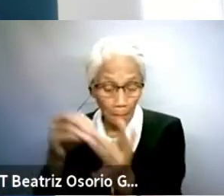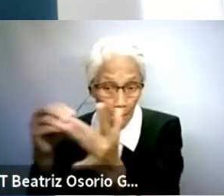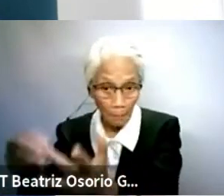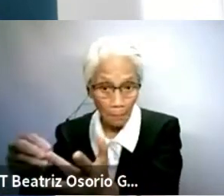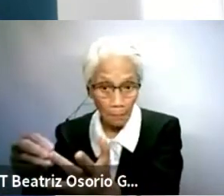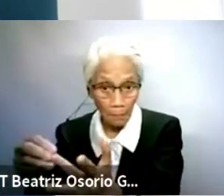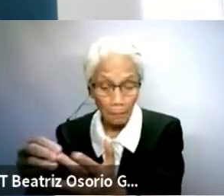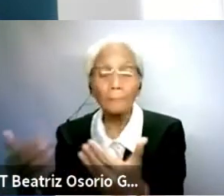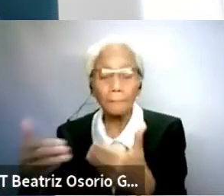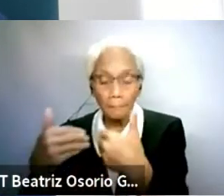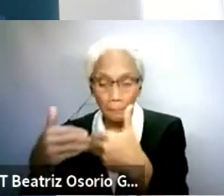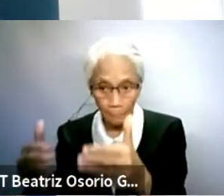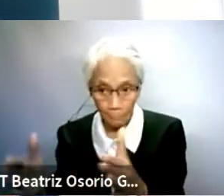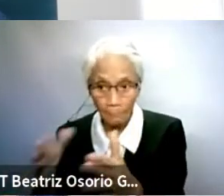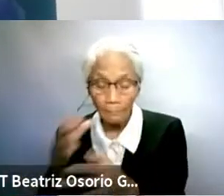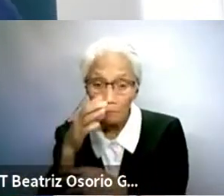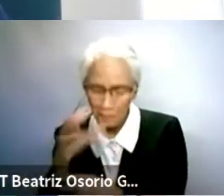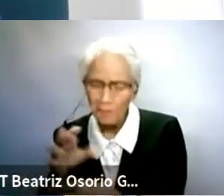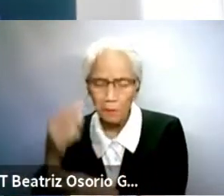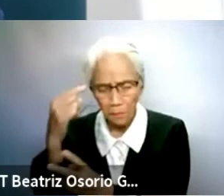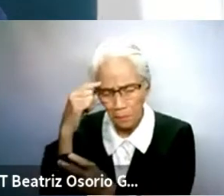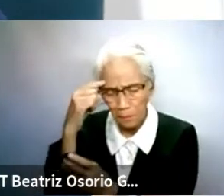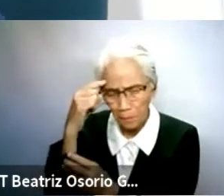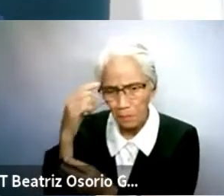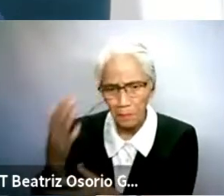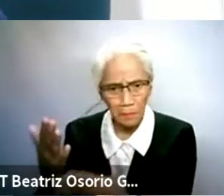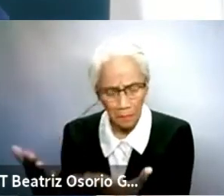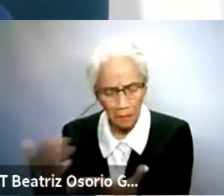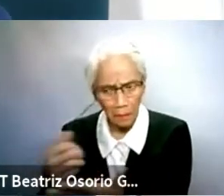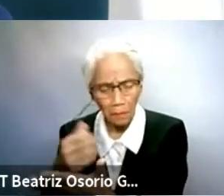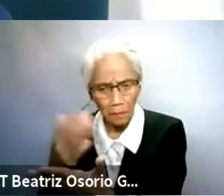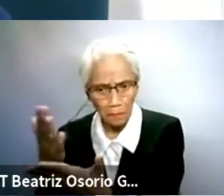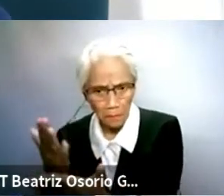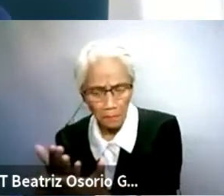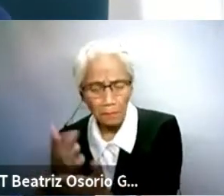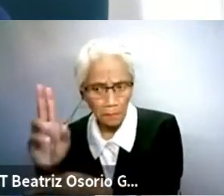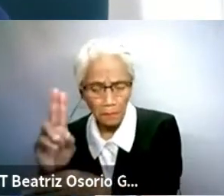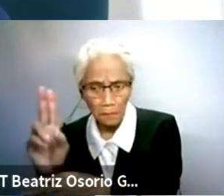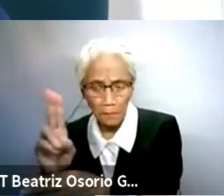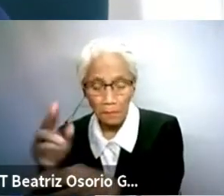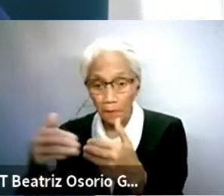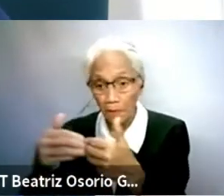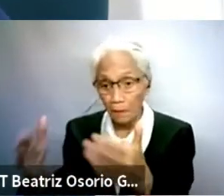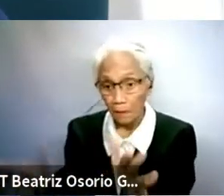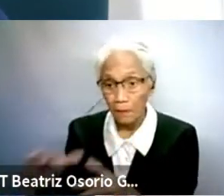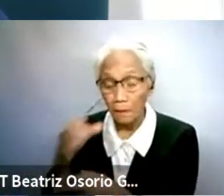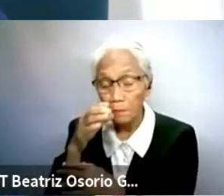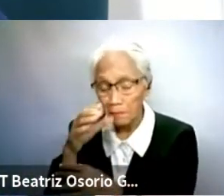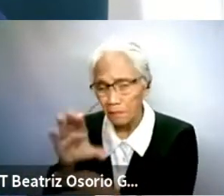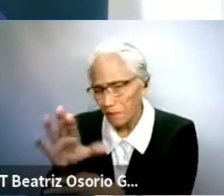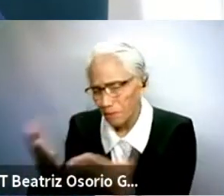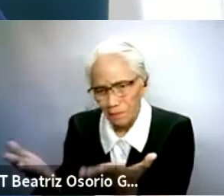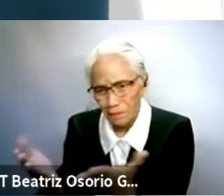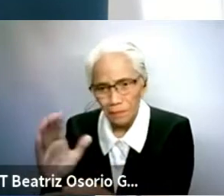the general comment. So I think that's another use of the general comment that actually seems one